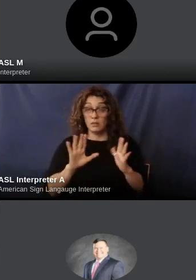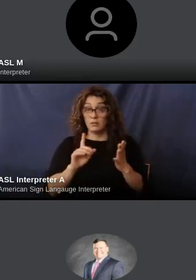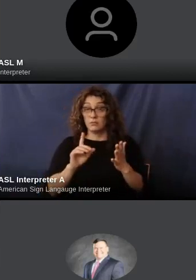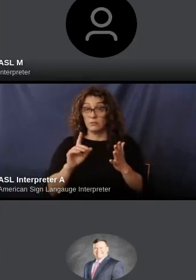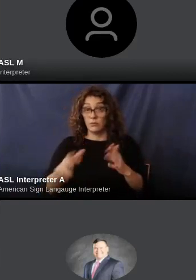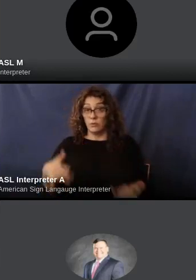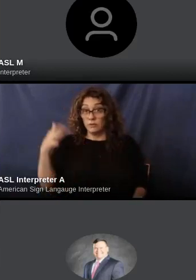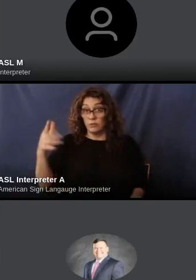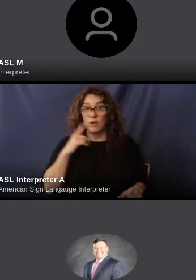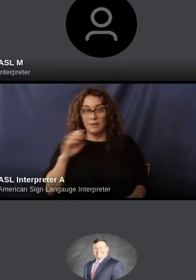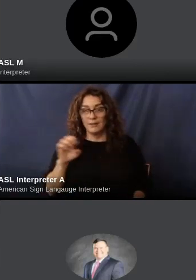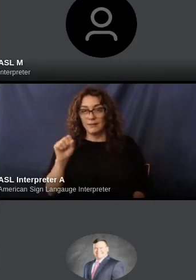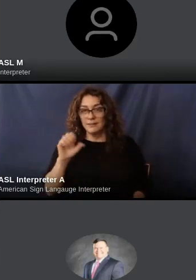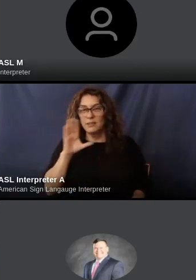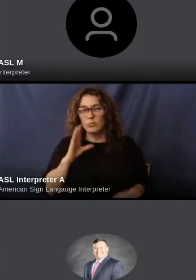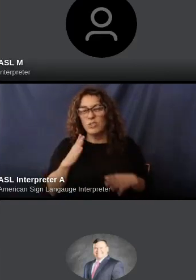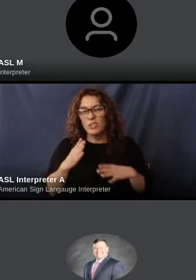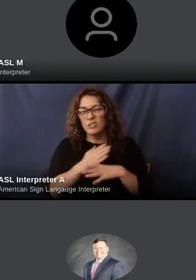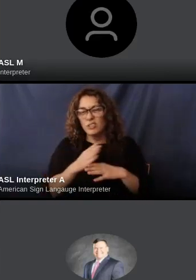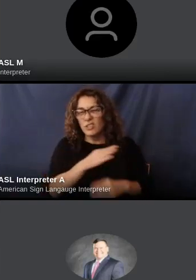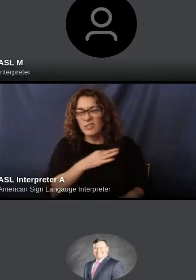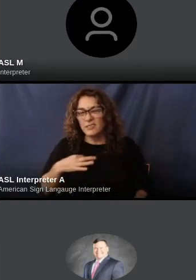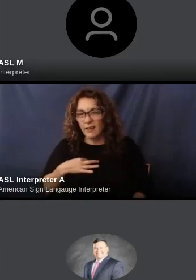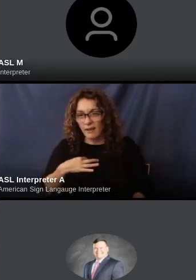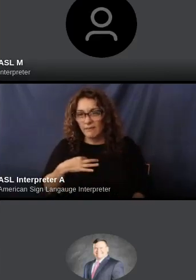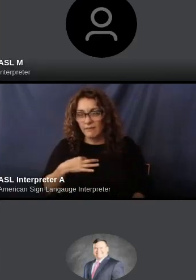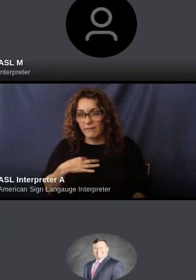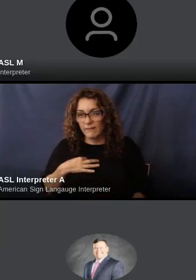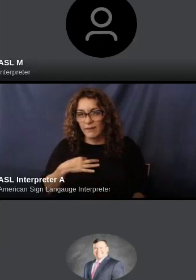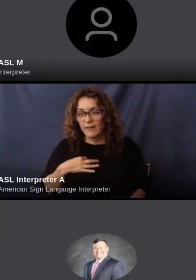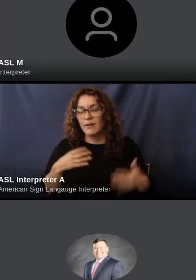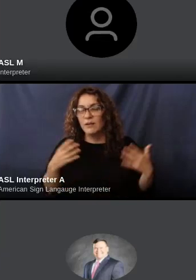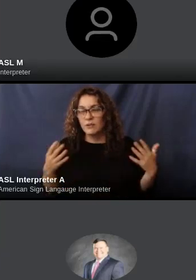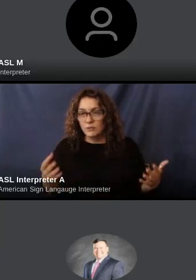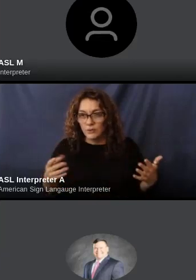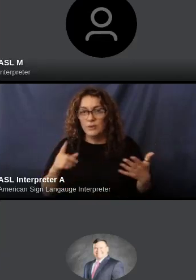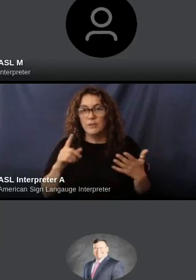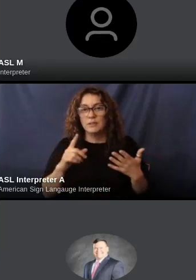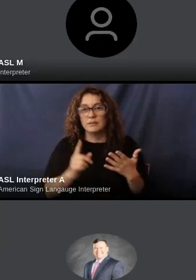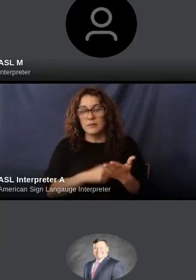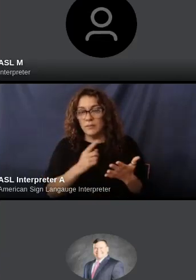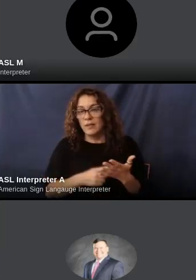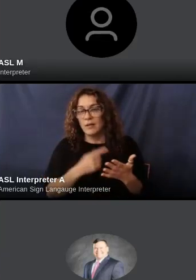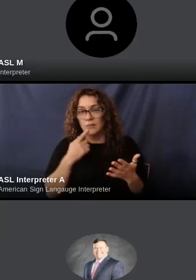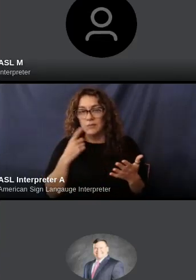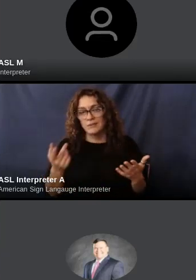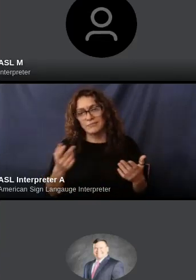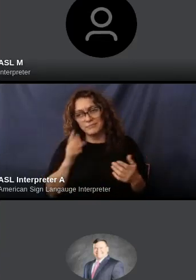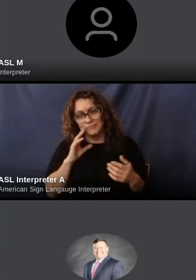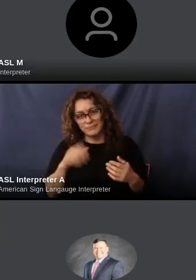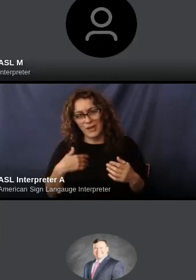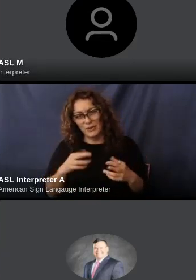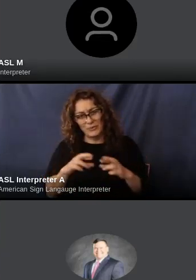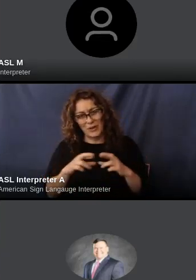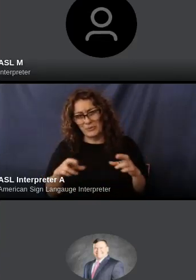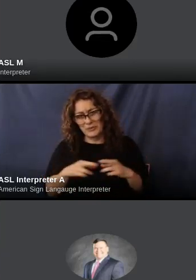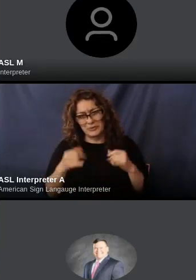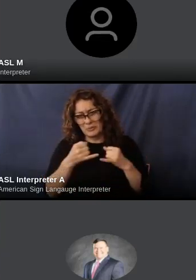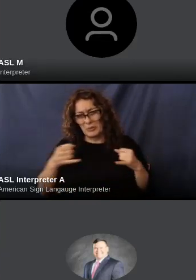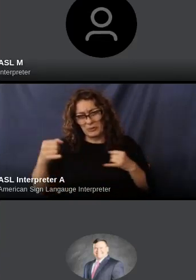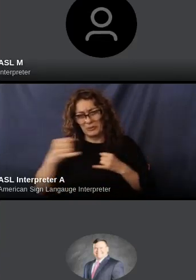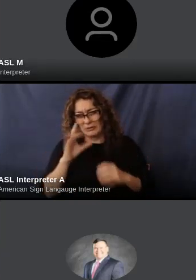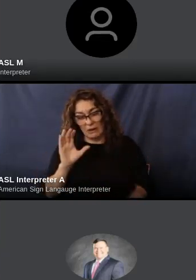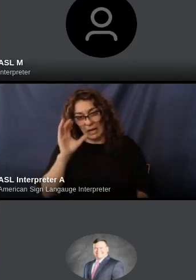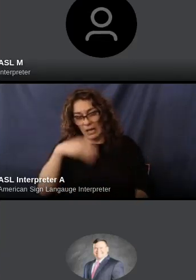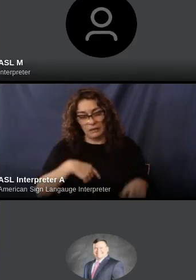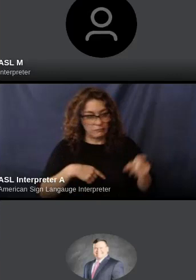been people sharing and allowing people to mosey on over, especially since our regional borders are kind of wonky sometimes. But